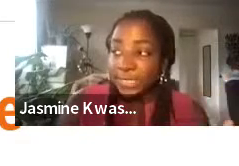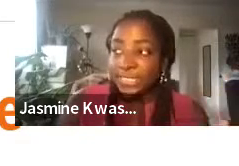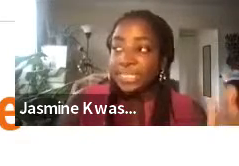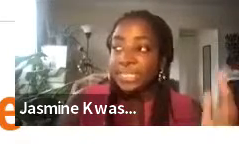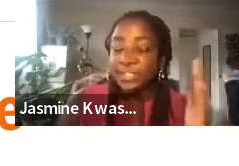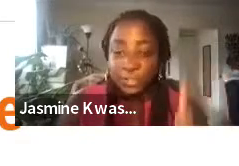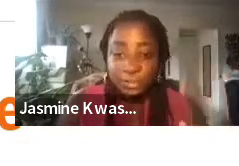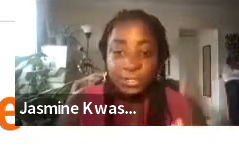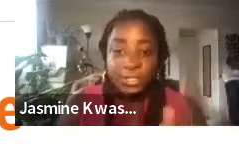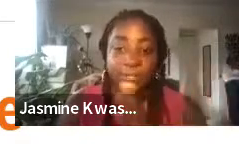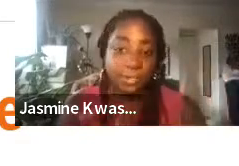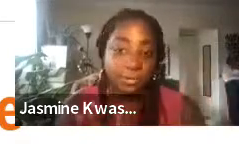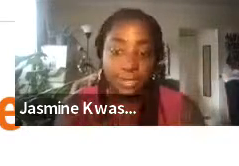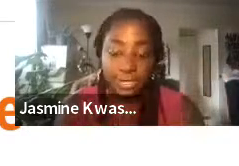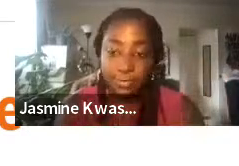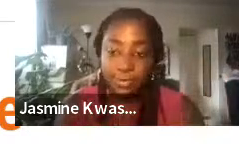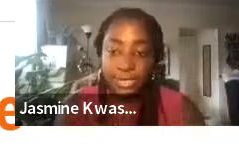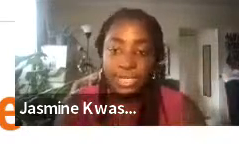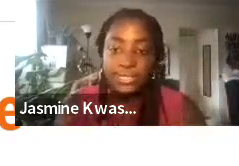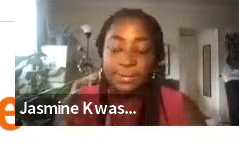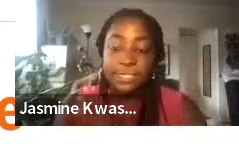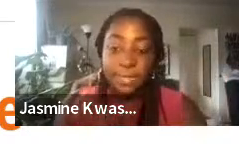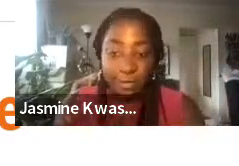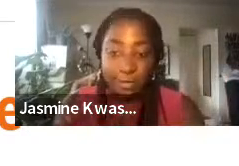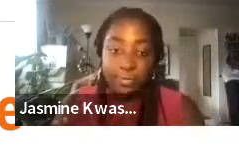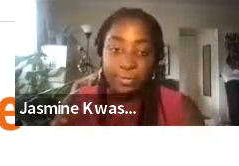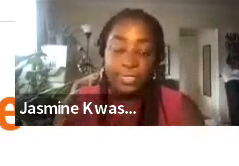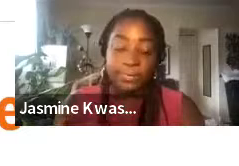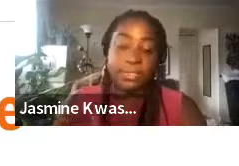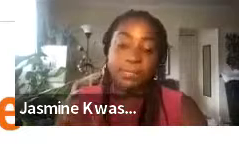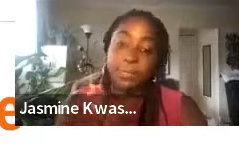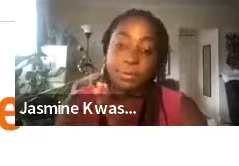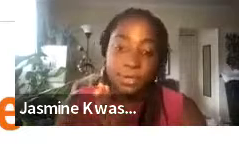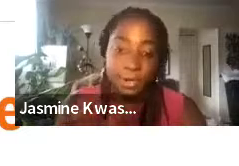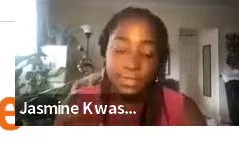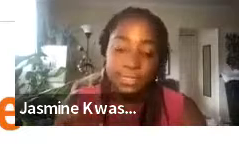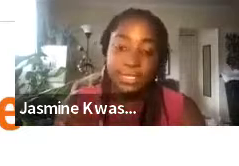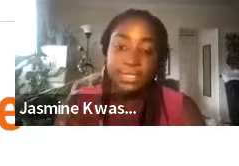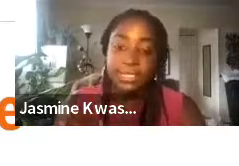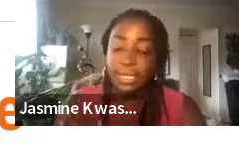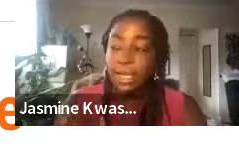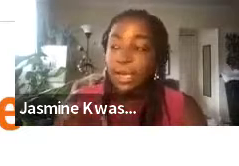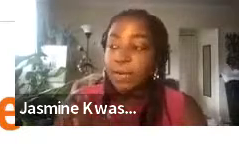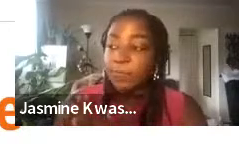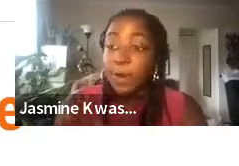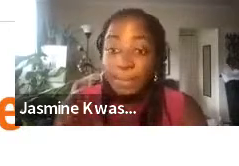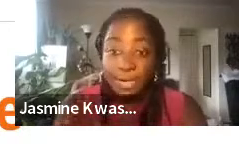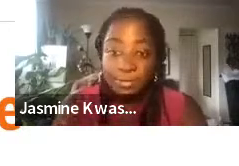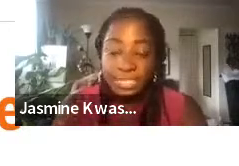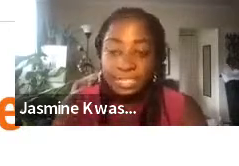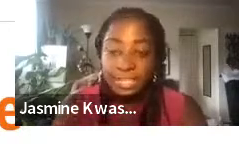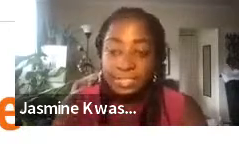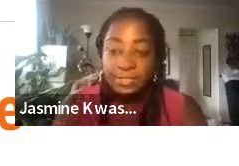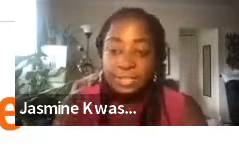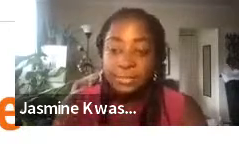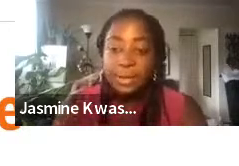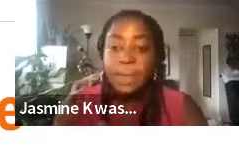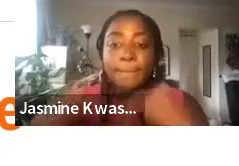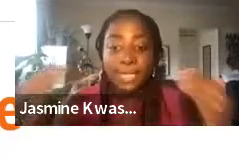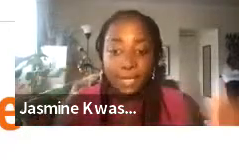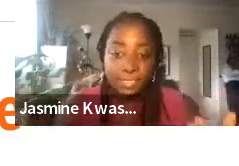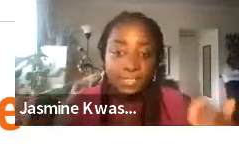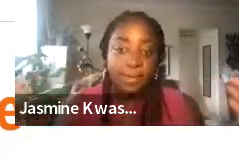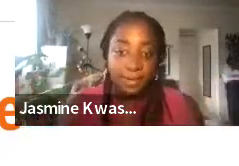was explicit exclusion of certain people, especially Black people, especially people who were dark-skinned, from medical technology